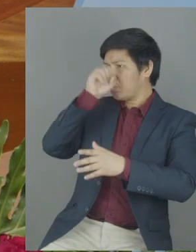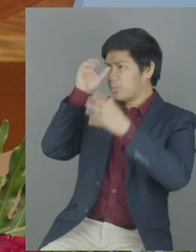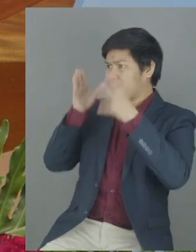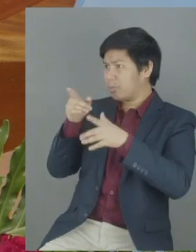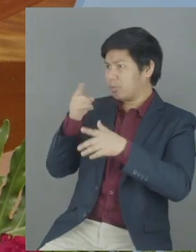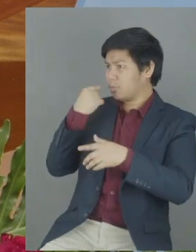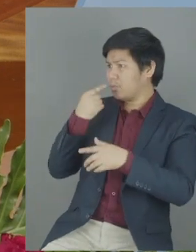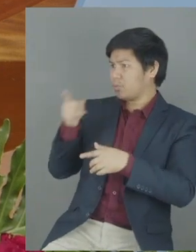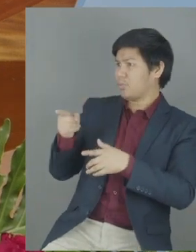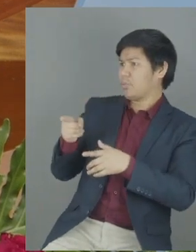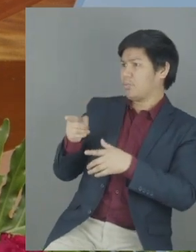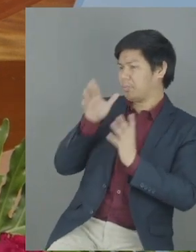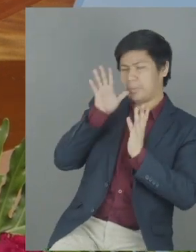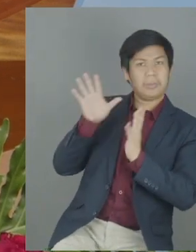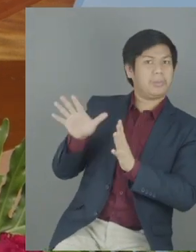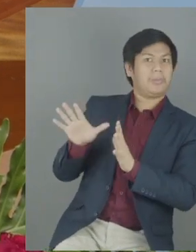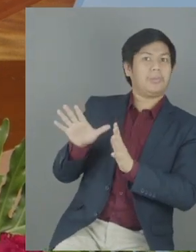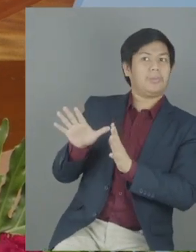foreigner. You're an alien.